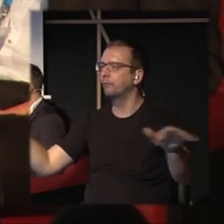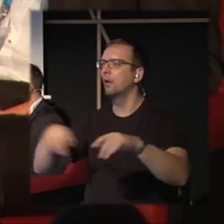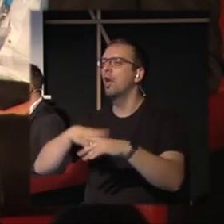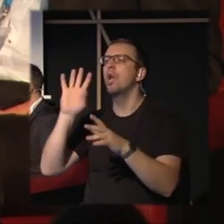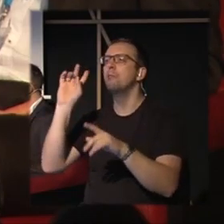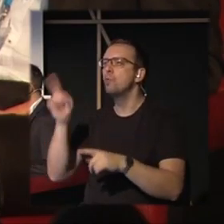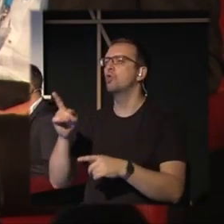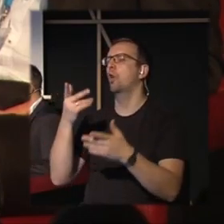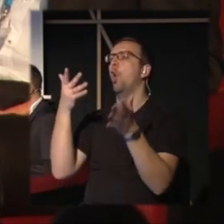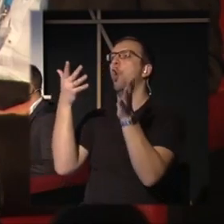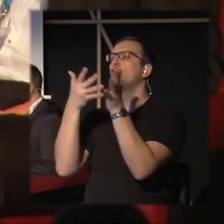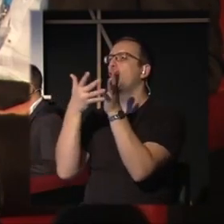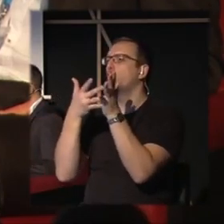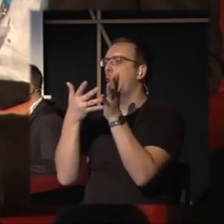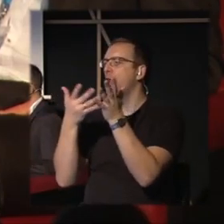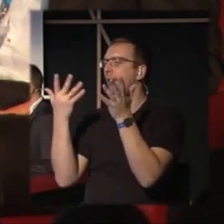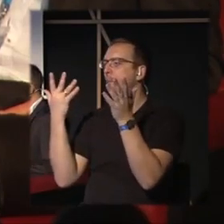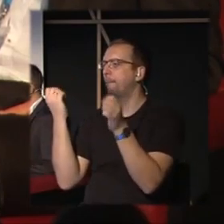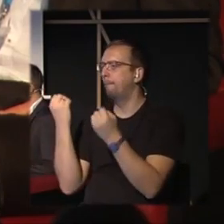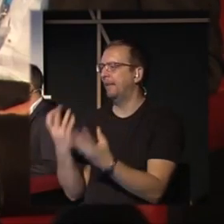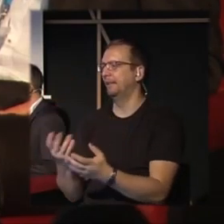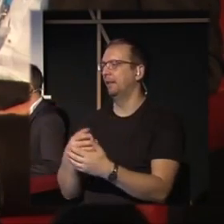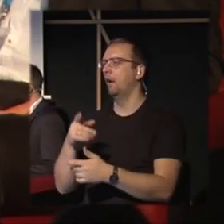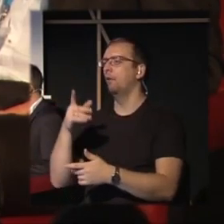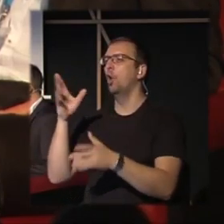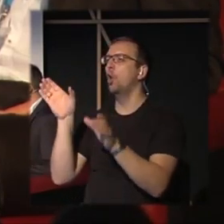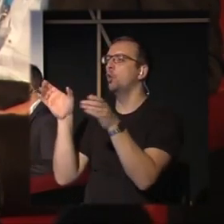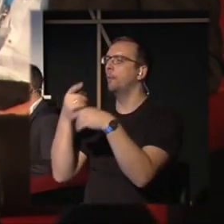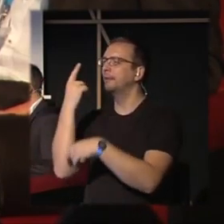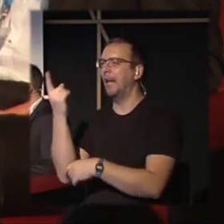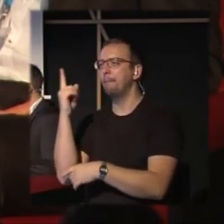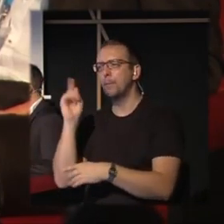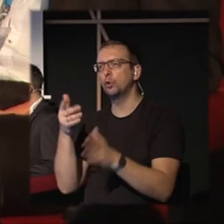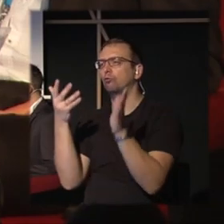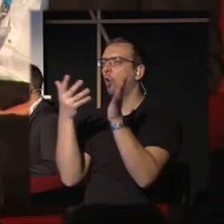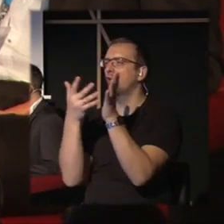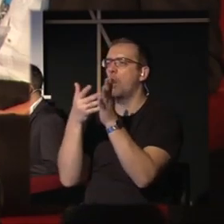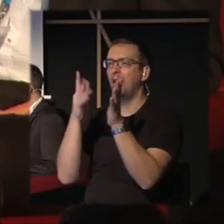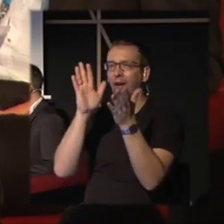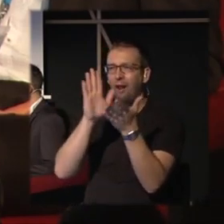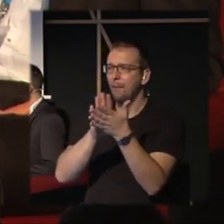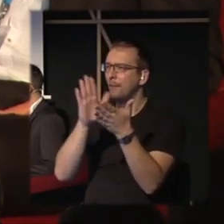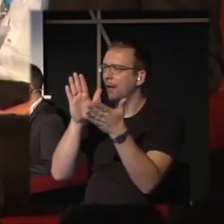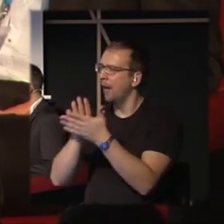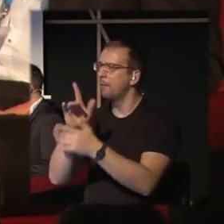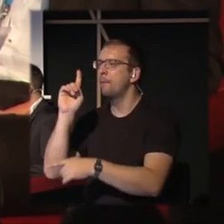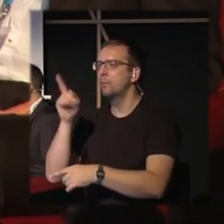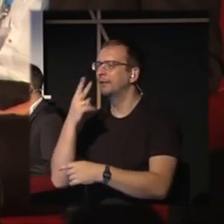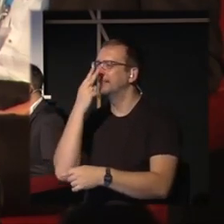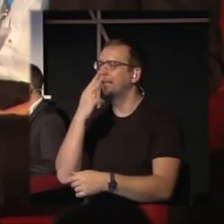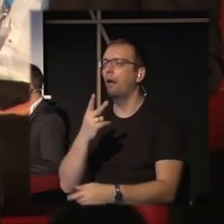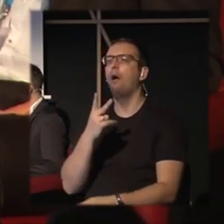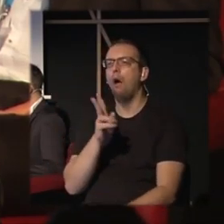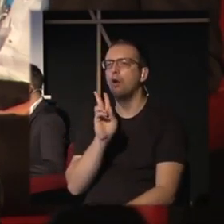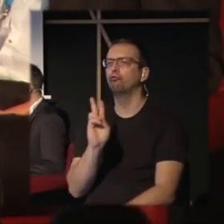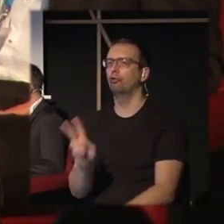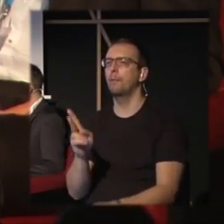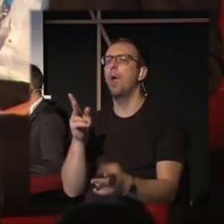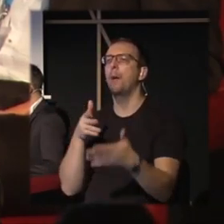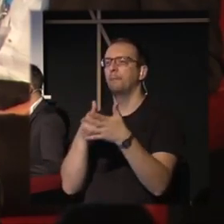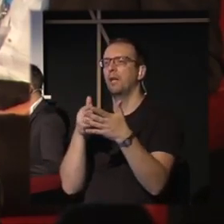stadium managers, security department. And the communication is probably the most important part of the